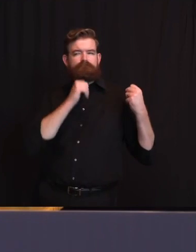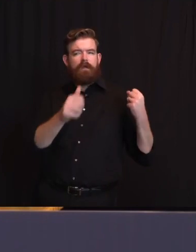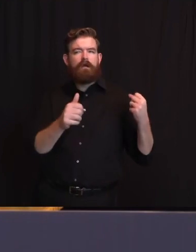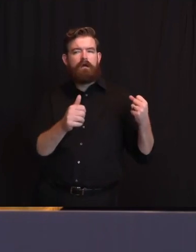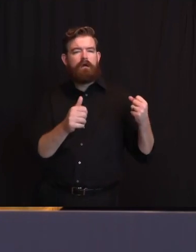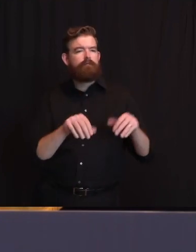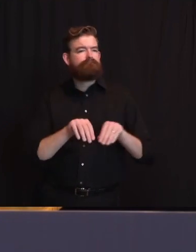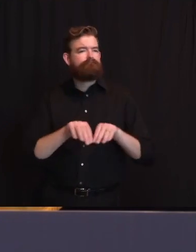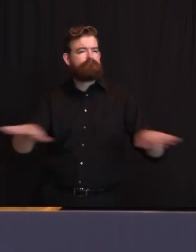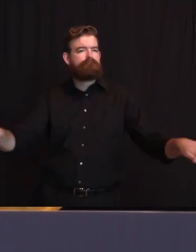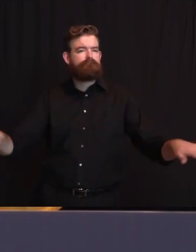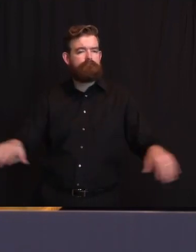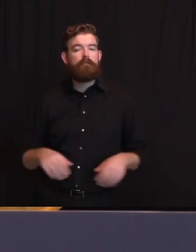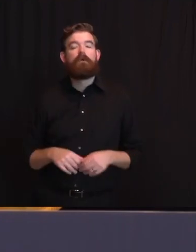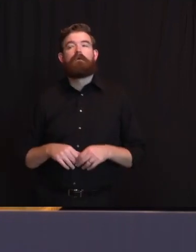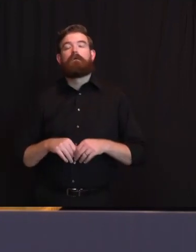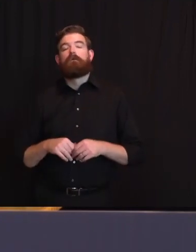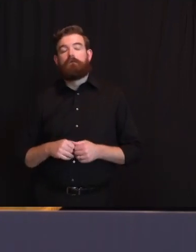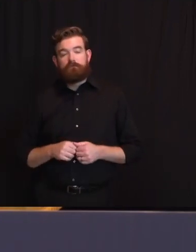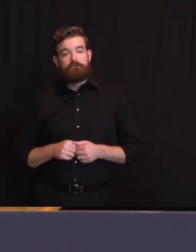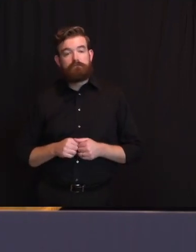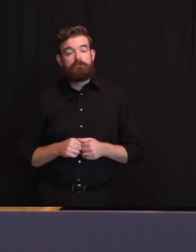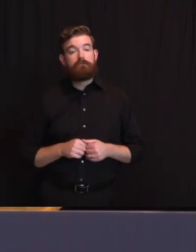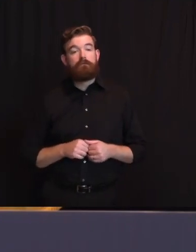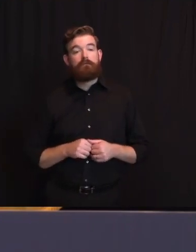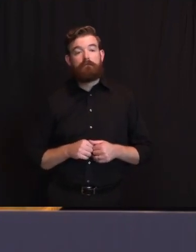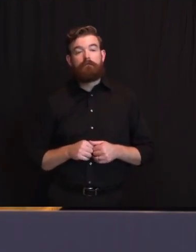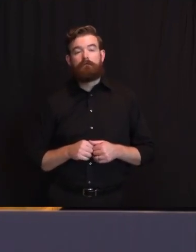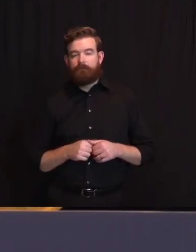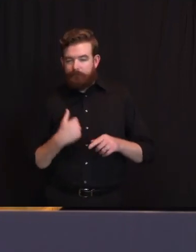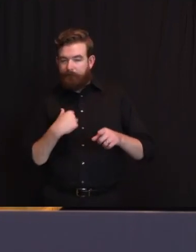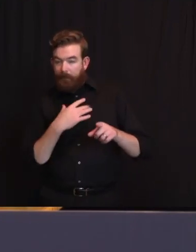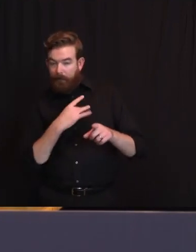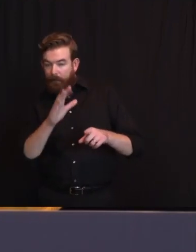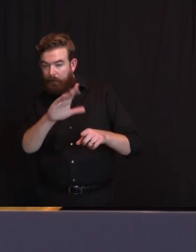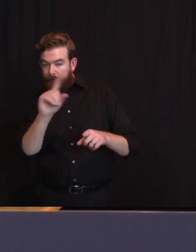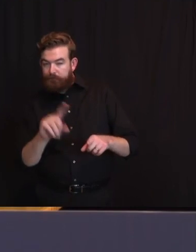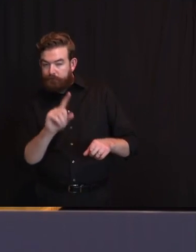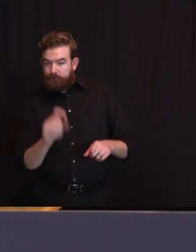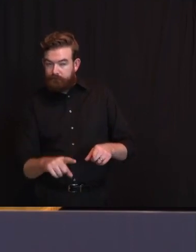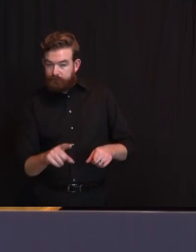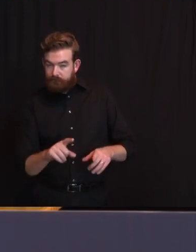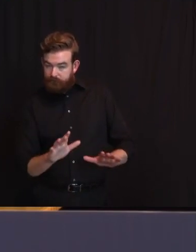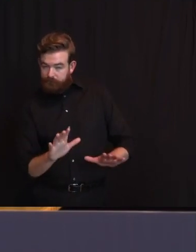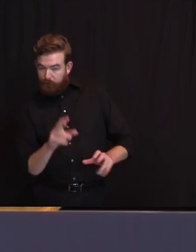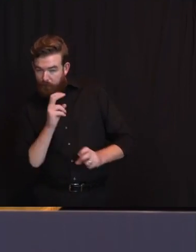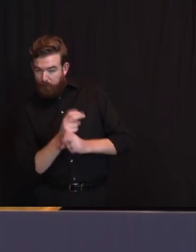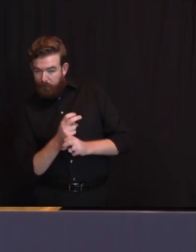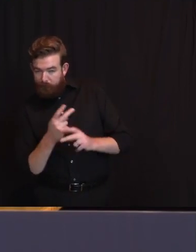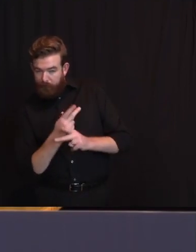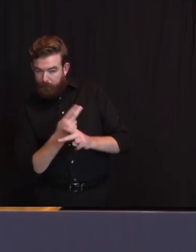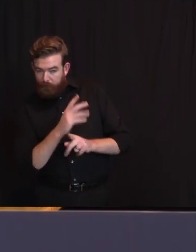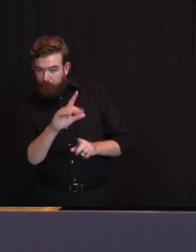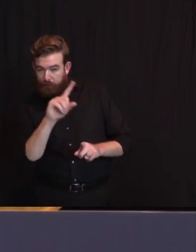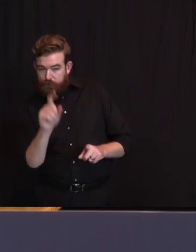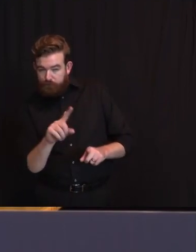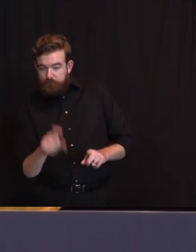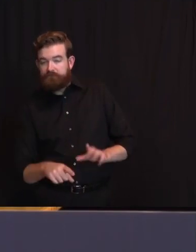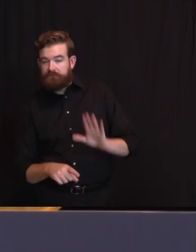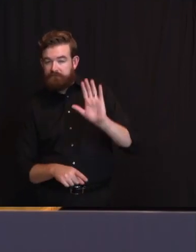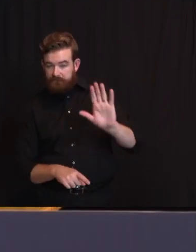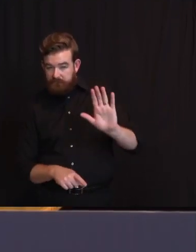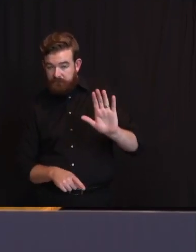question. It's a little bit like, does your mother know you beat your dog? It's kind of hard to dig out of the premise of that one. Let me just say this on indoor dining and gyms, and